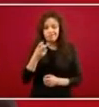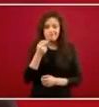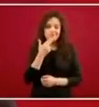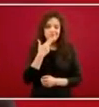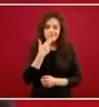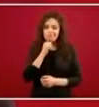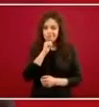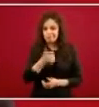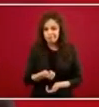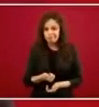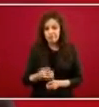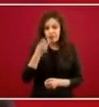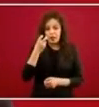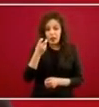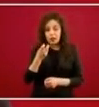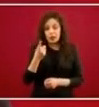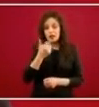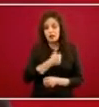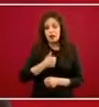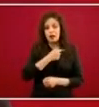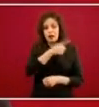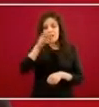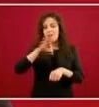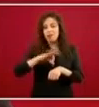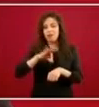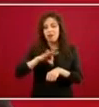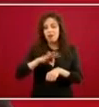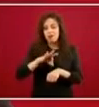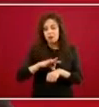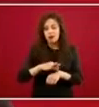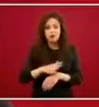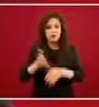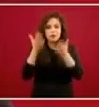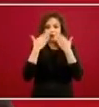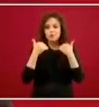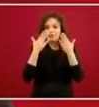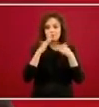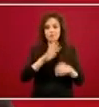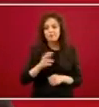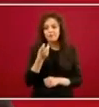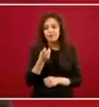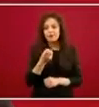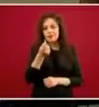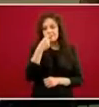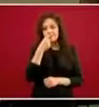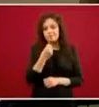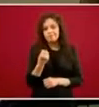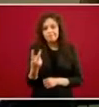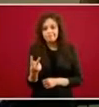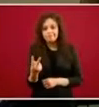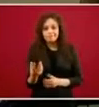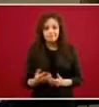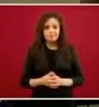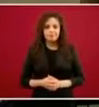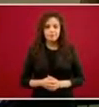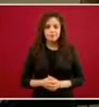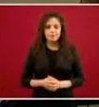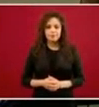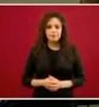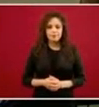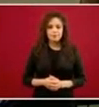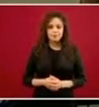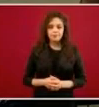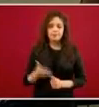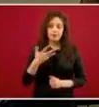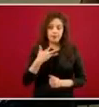So unfortunately, because of this news spreading so quickly, there was lack of availability of these two